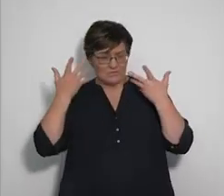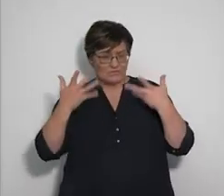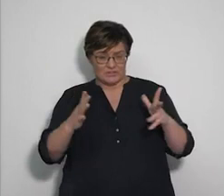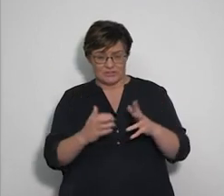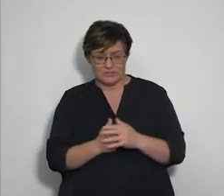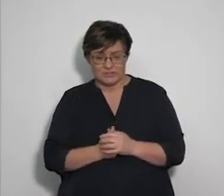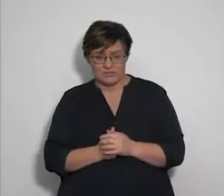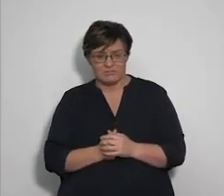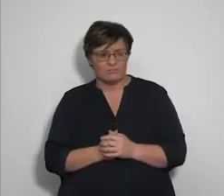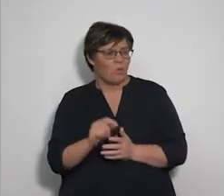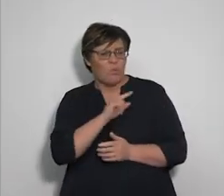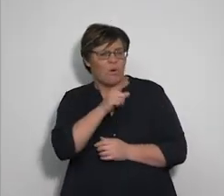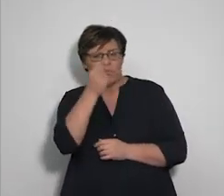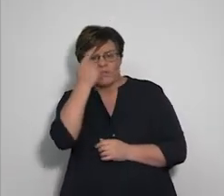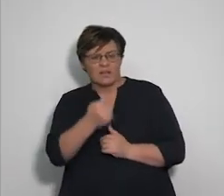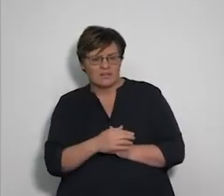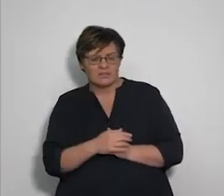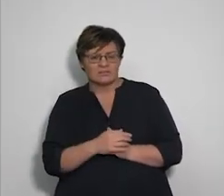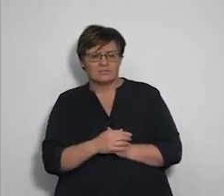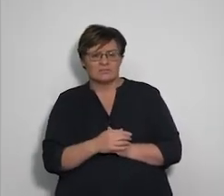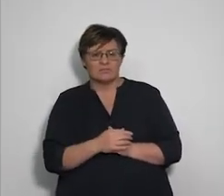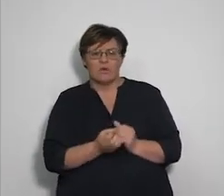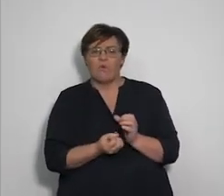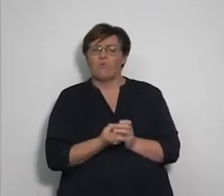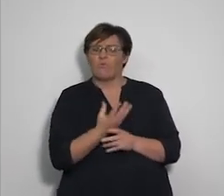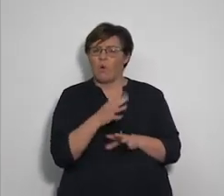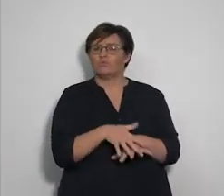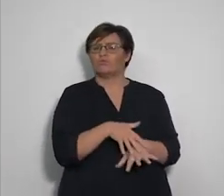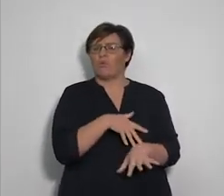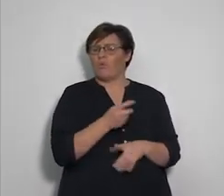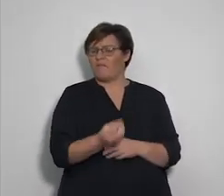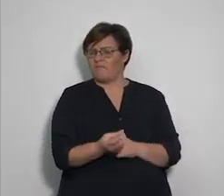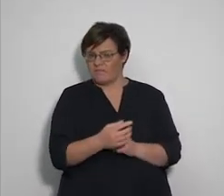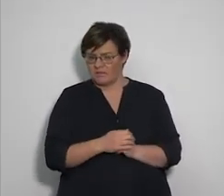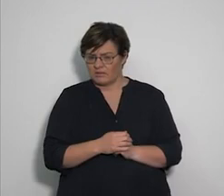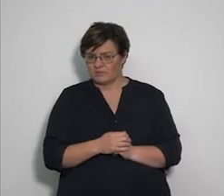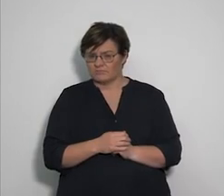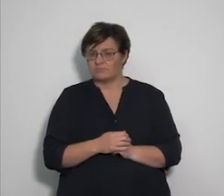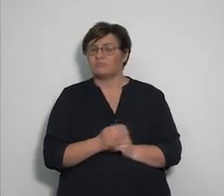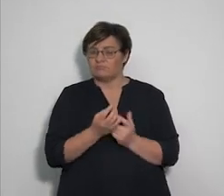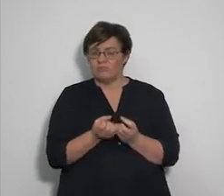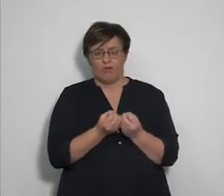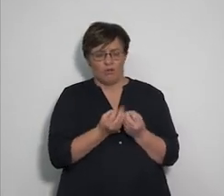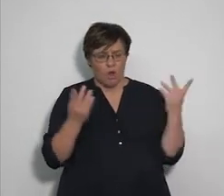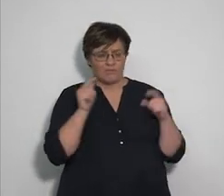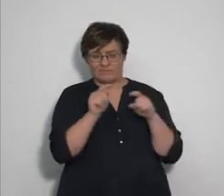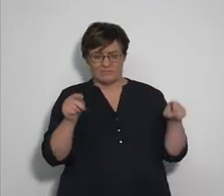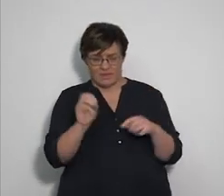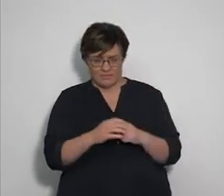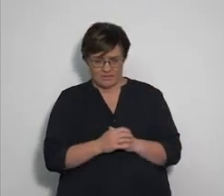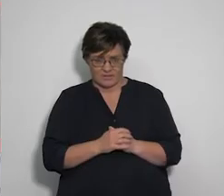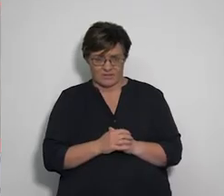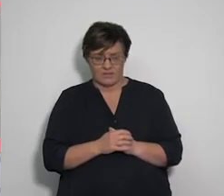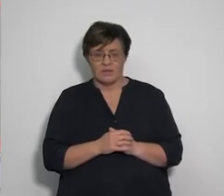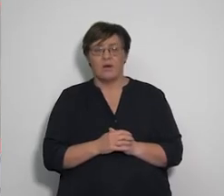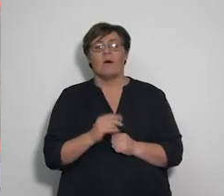hours. Why do you think the growth rate slowed down? Well, here we've got a lot of factors.